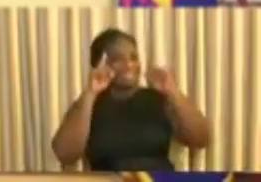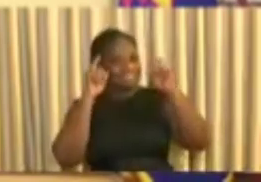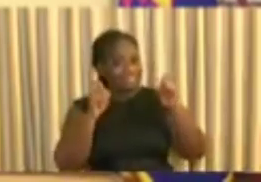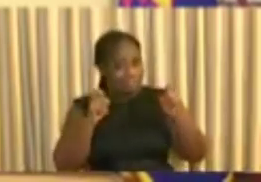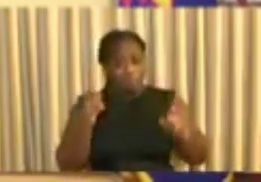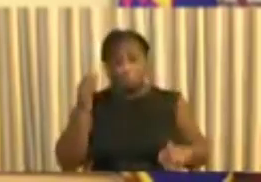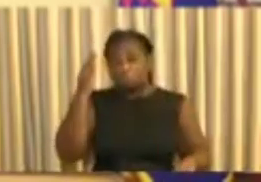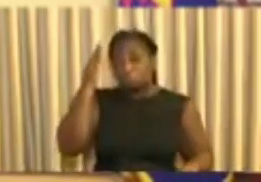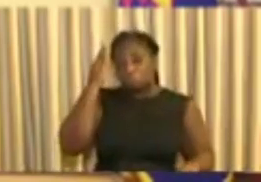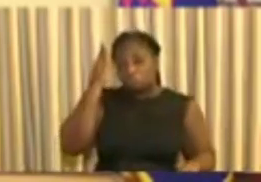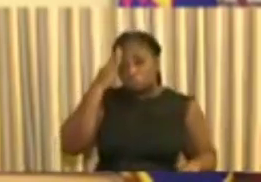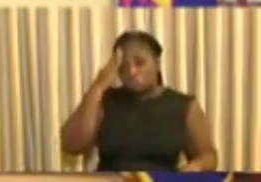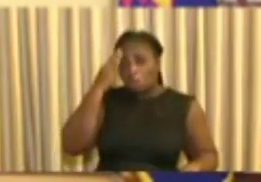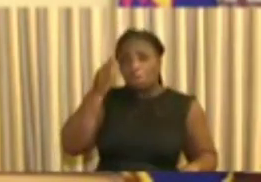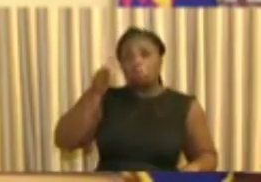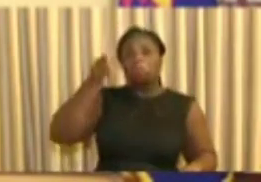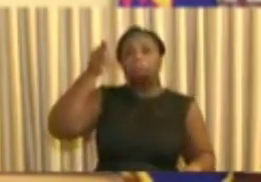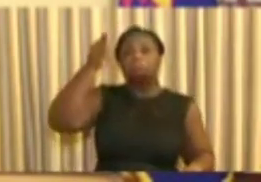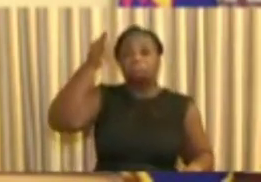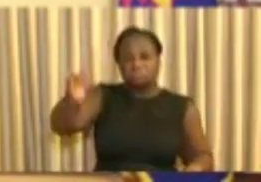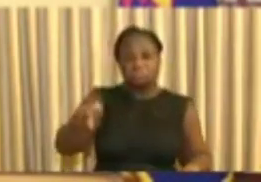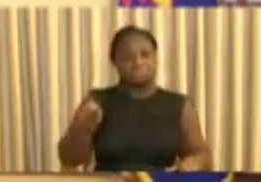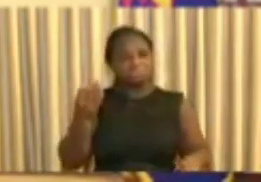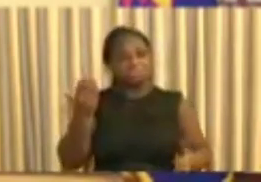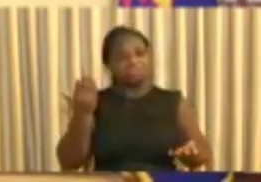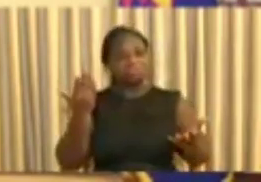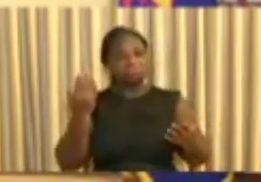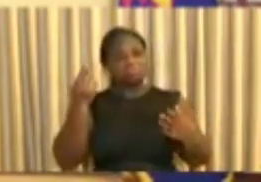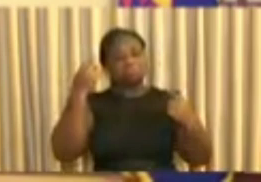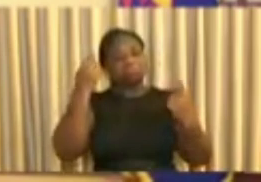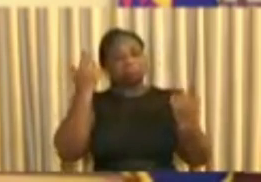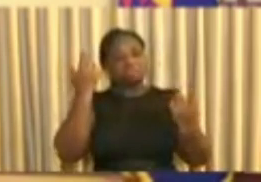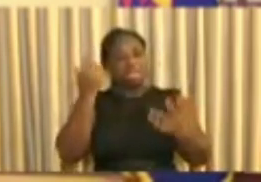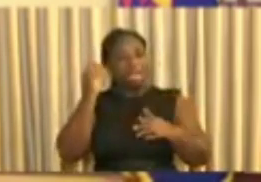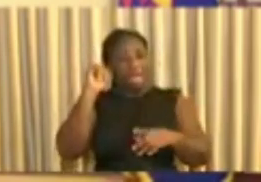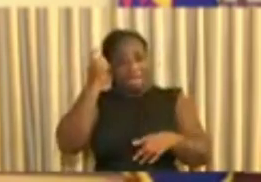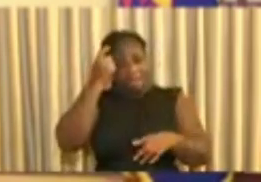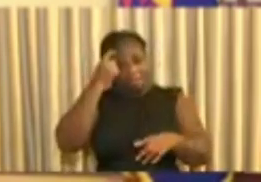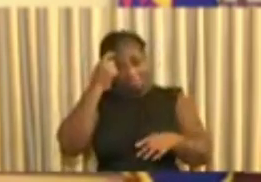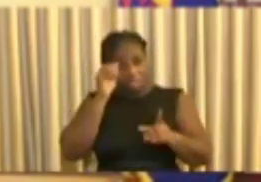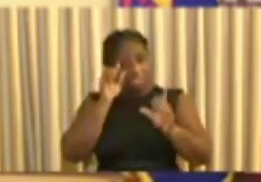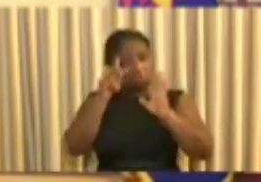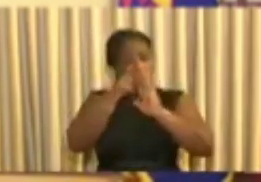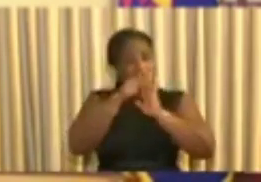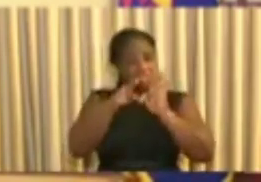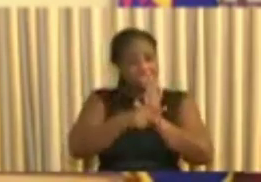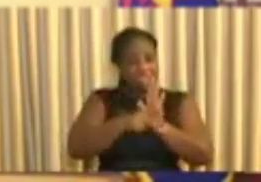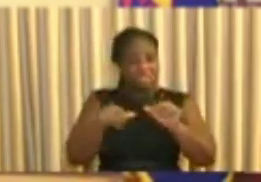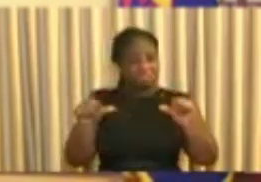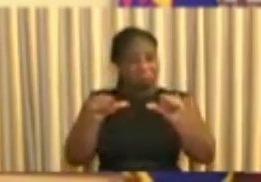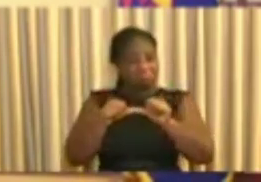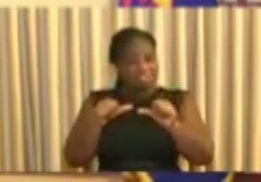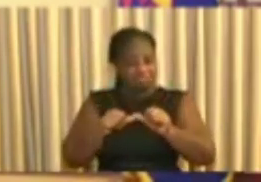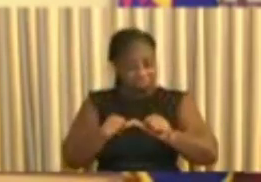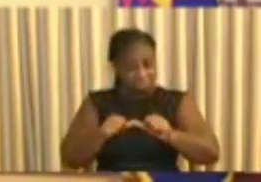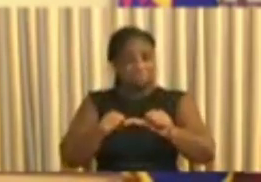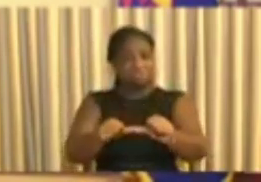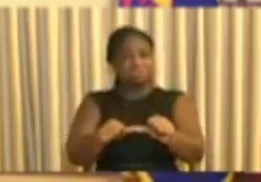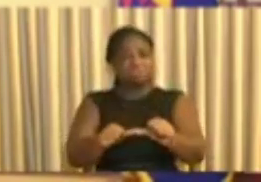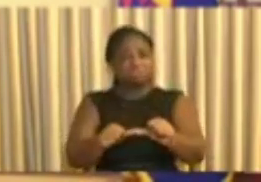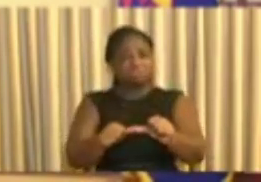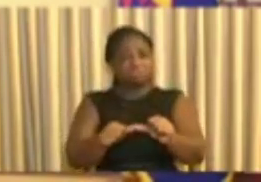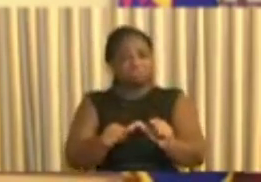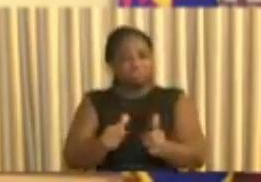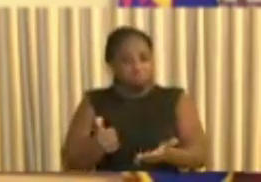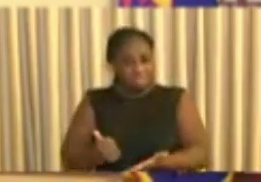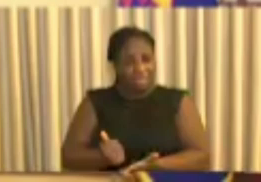will determine our future course of action. Government's policy and measures will continue to be driven by